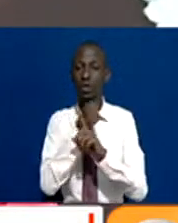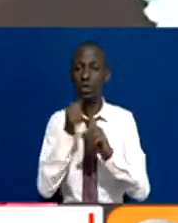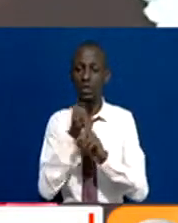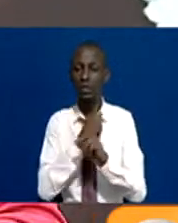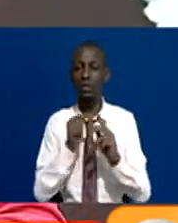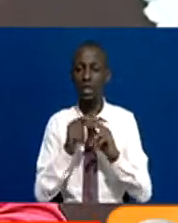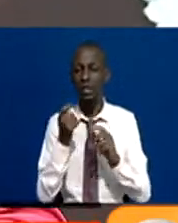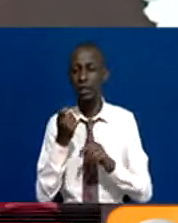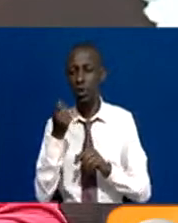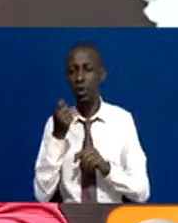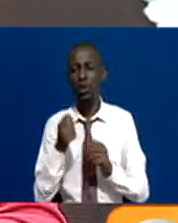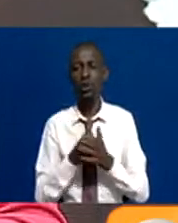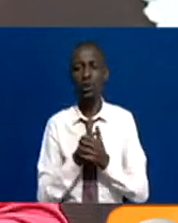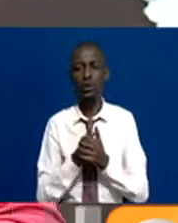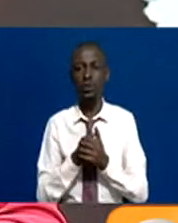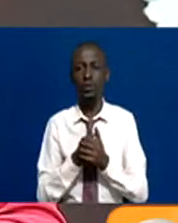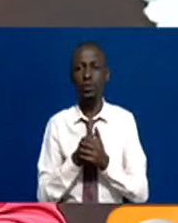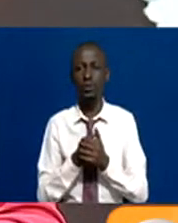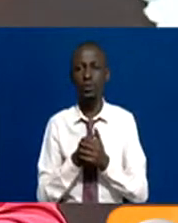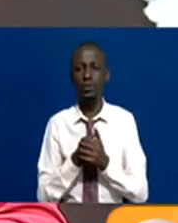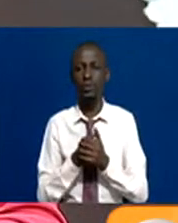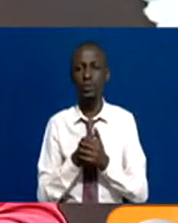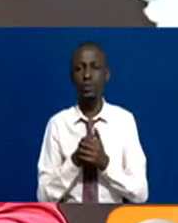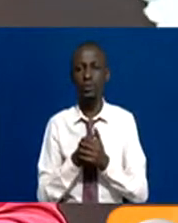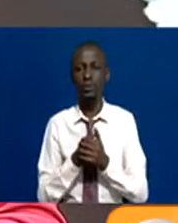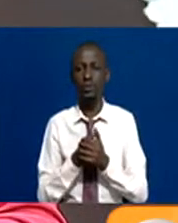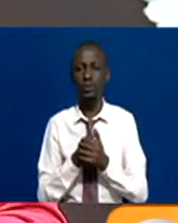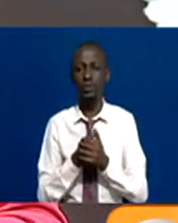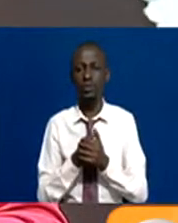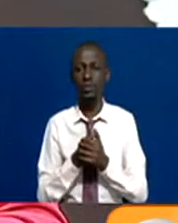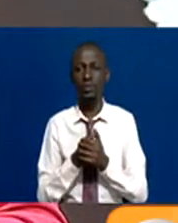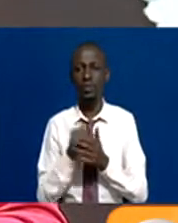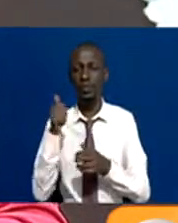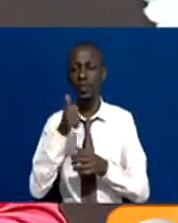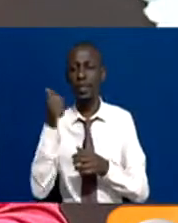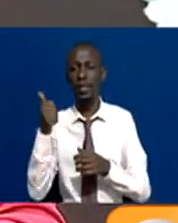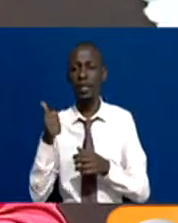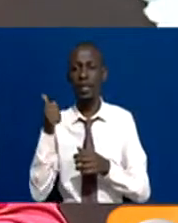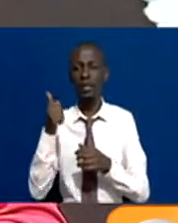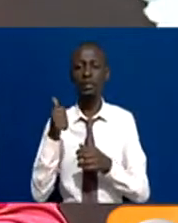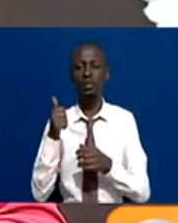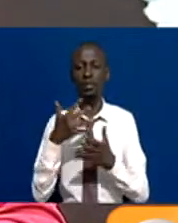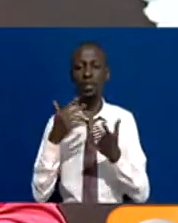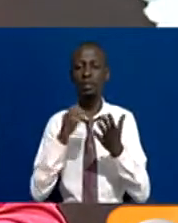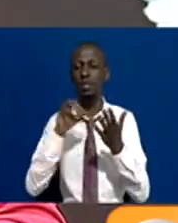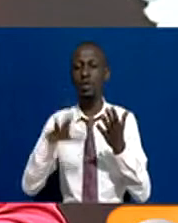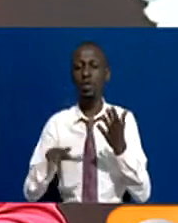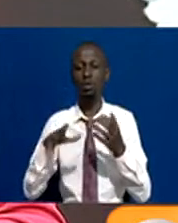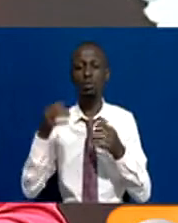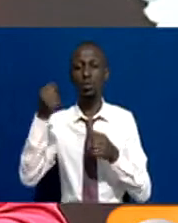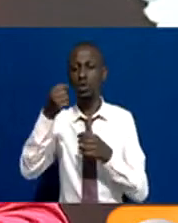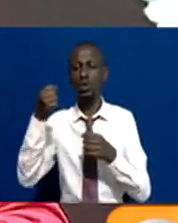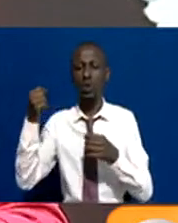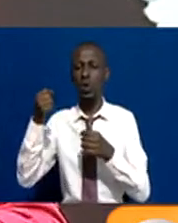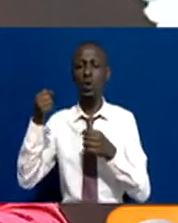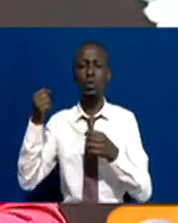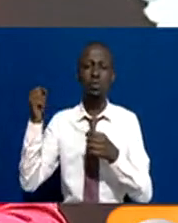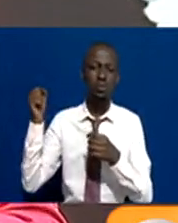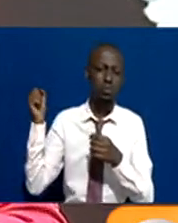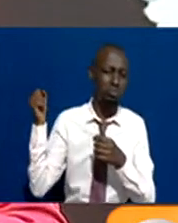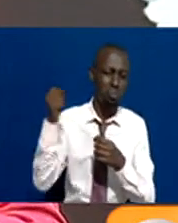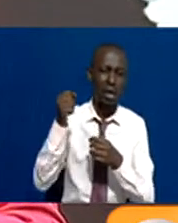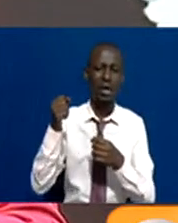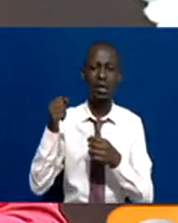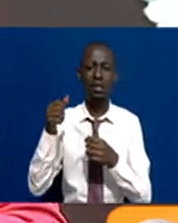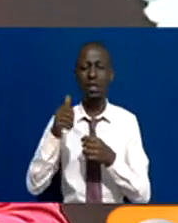Then you have someone, it's psychological, someone is banging a door, dropping something, you're driving and someone swerves the